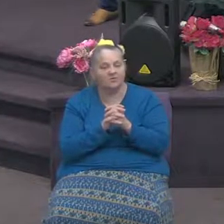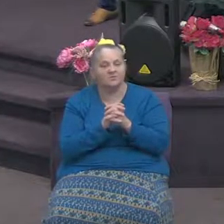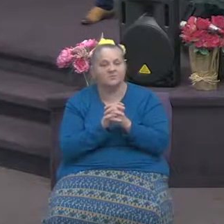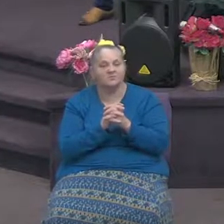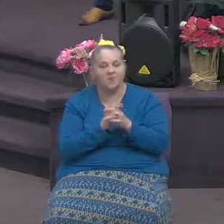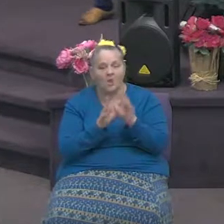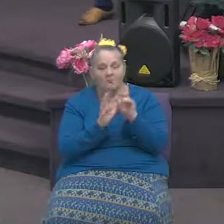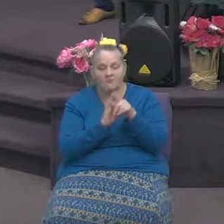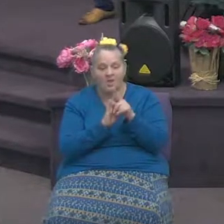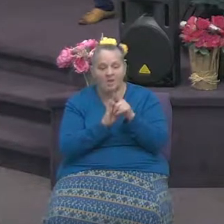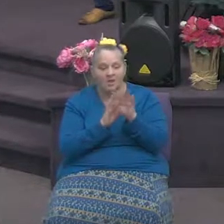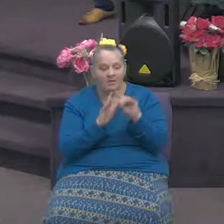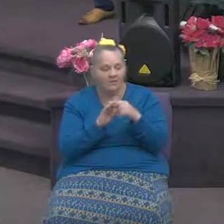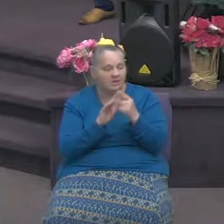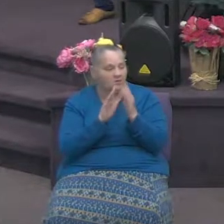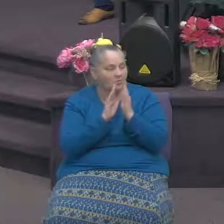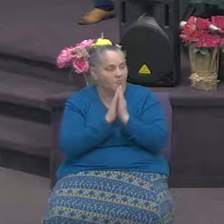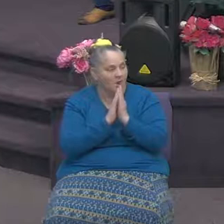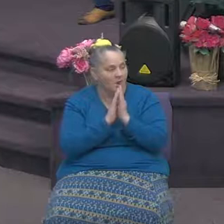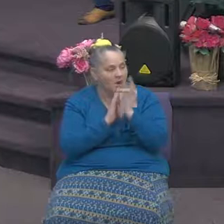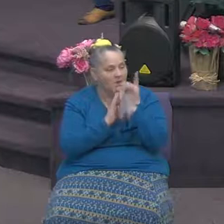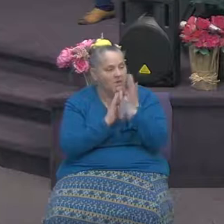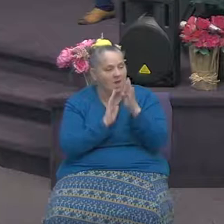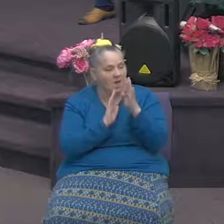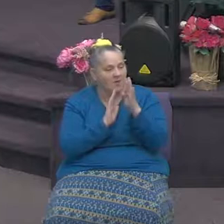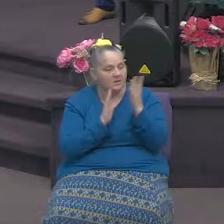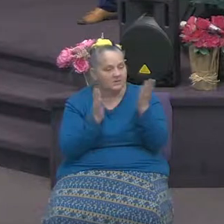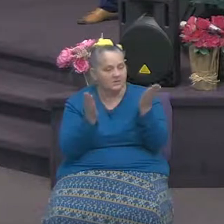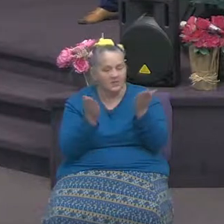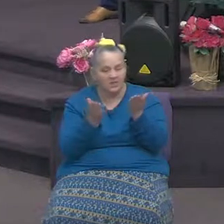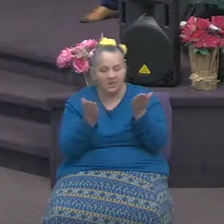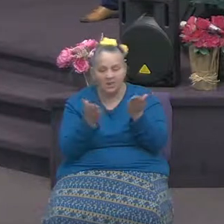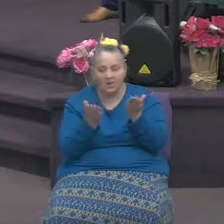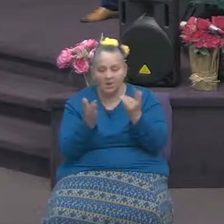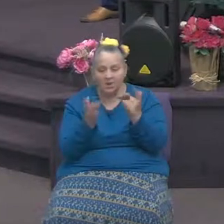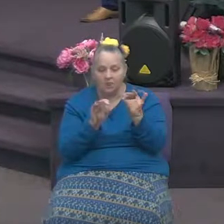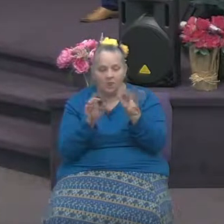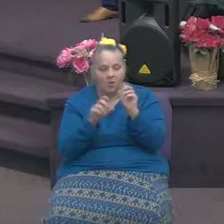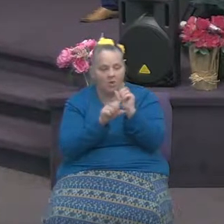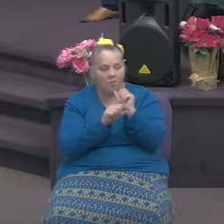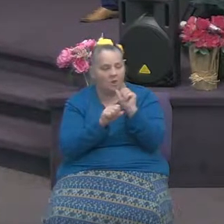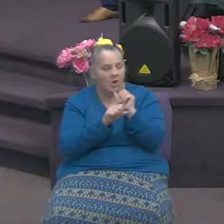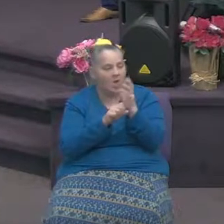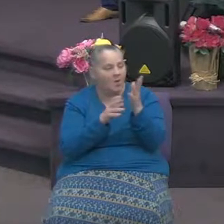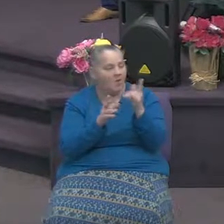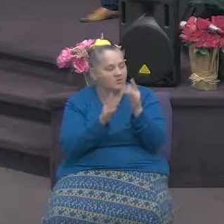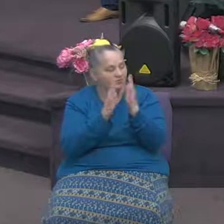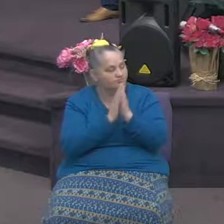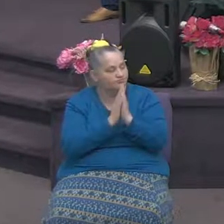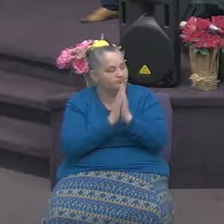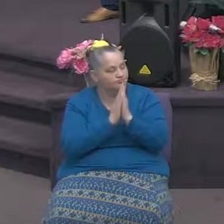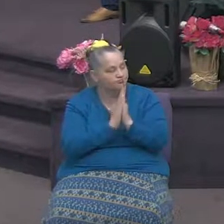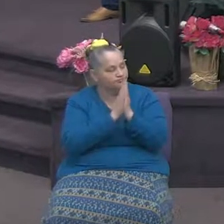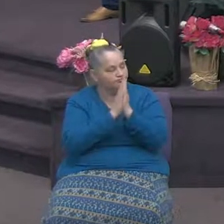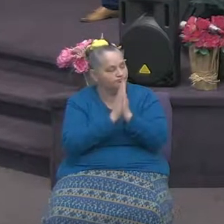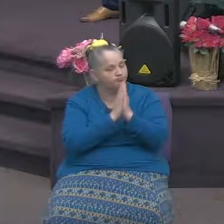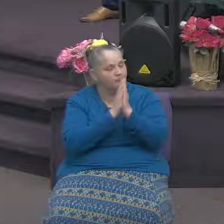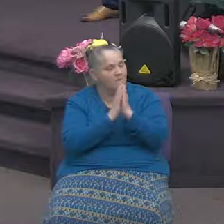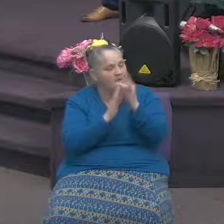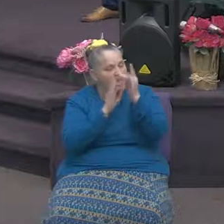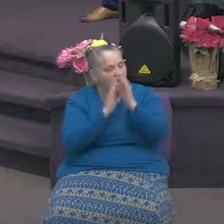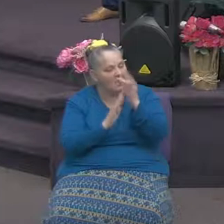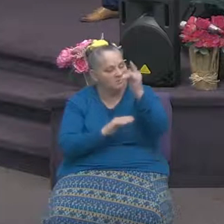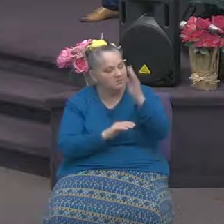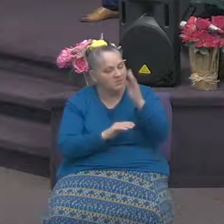Just for a moment, begin to pray. God is all in this place and doing a work. I want you to begin to pray. I want you to begin to